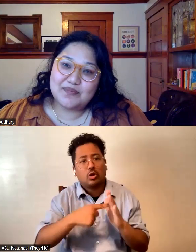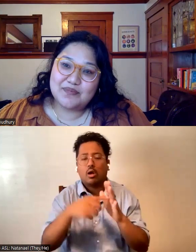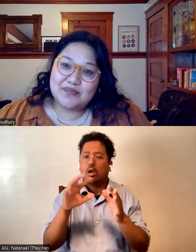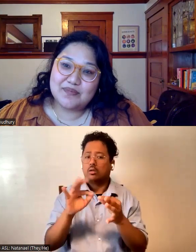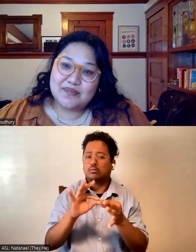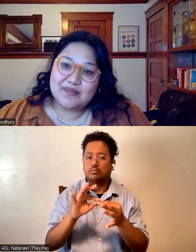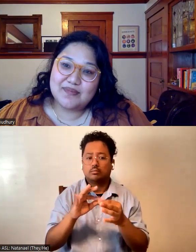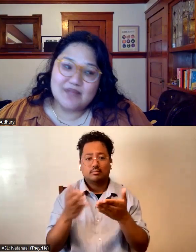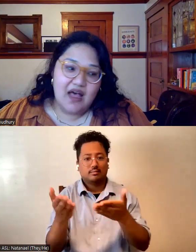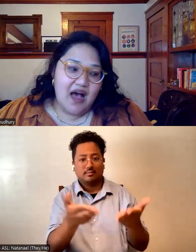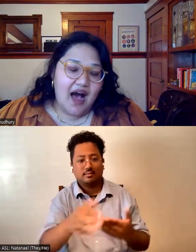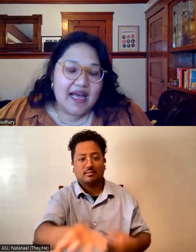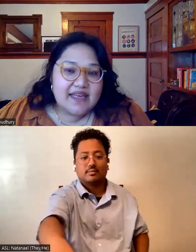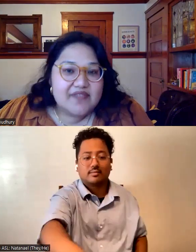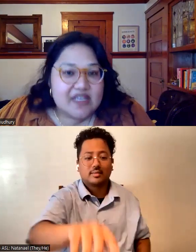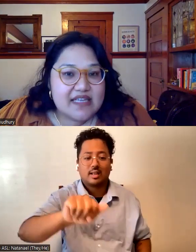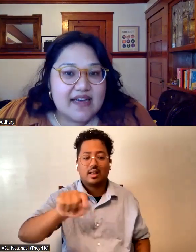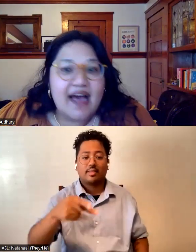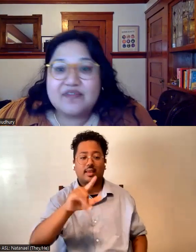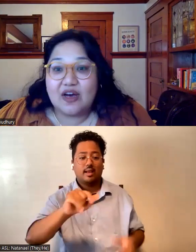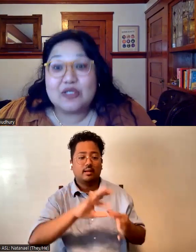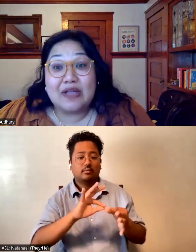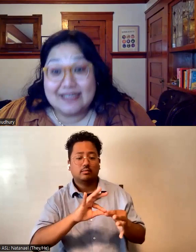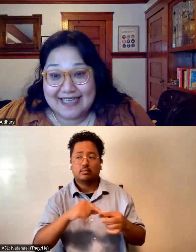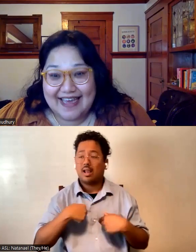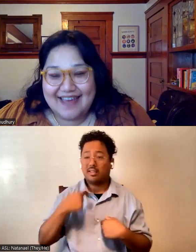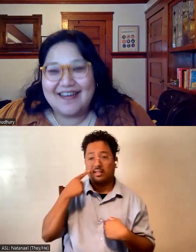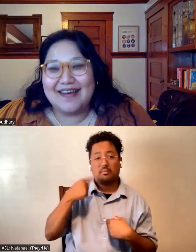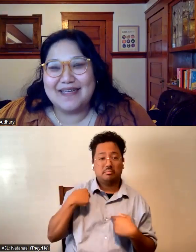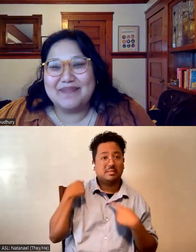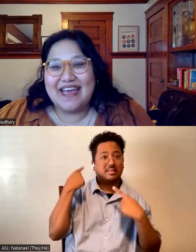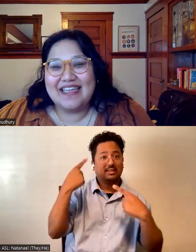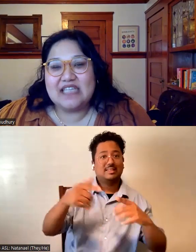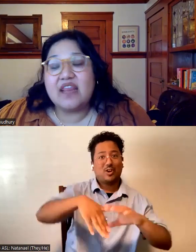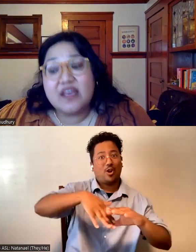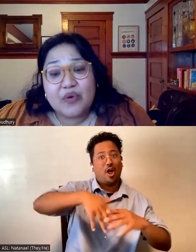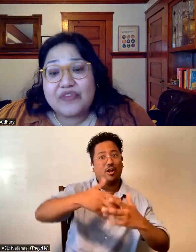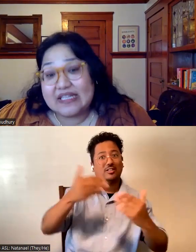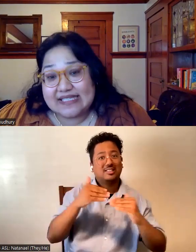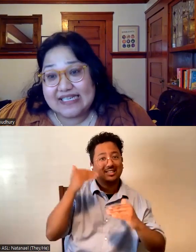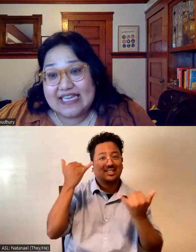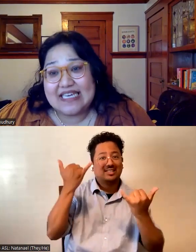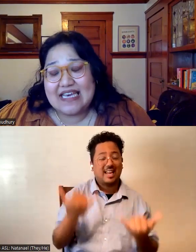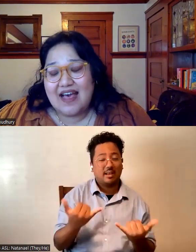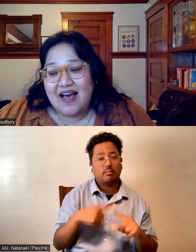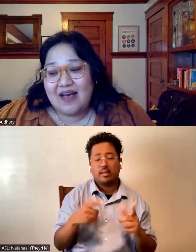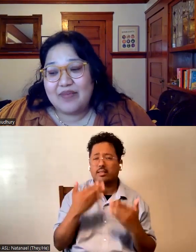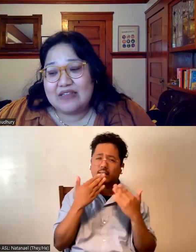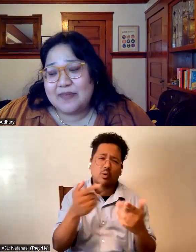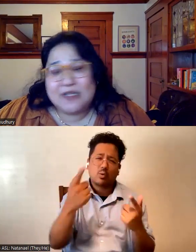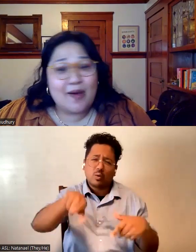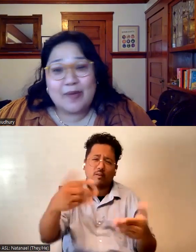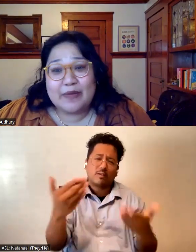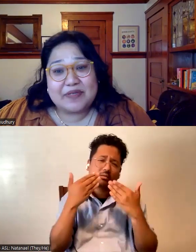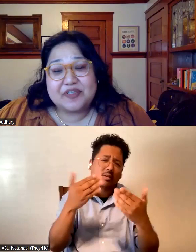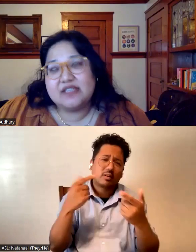Athia, I'll start with you. I feel like I've talked a lot today, and I thank you all for listening and letting